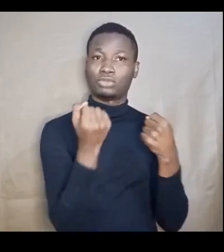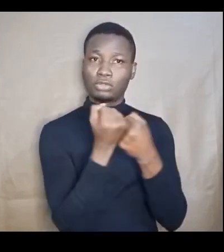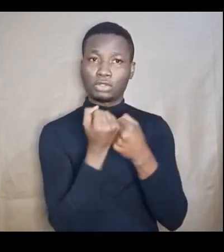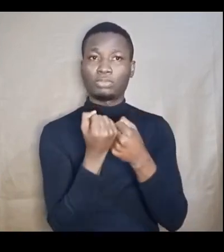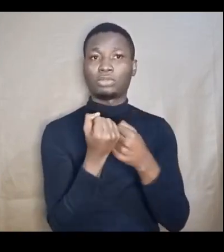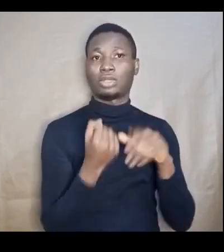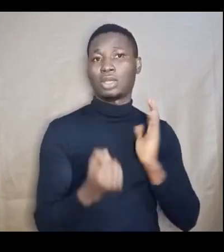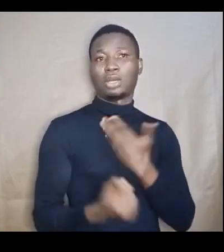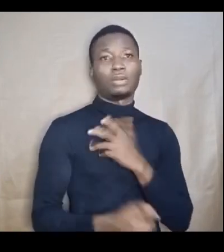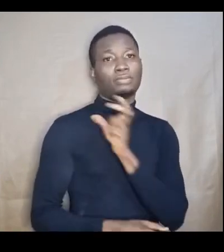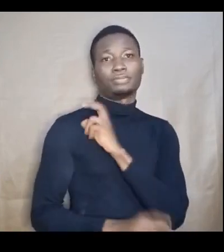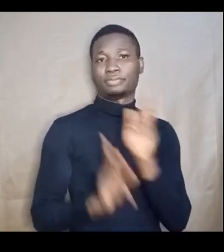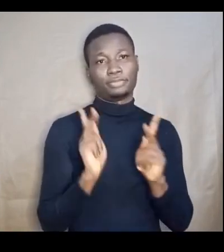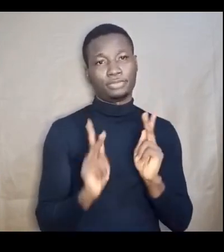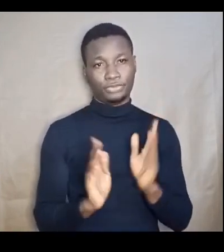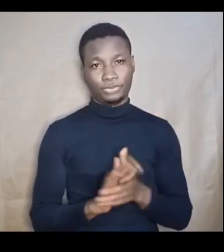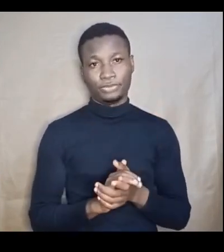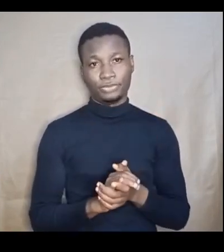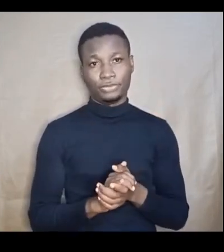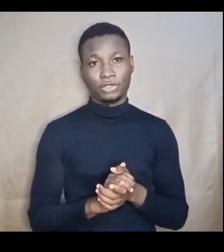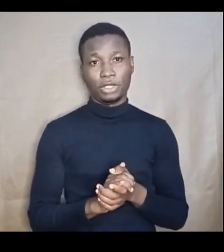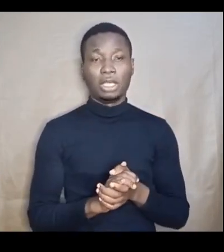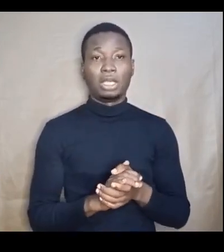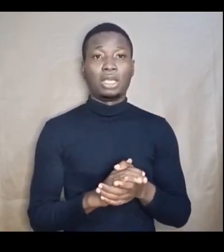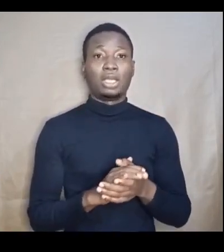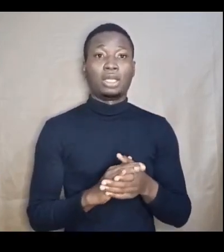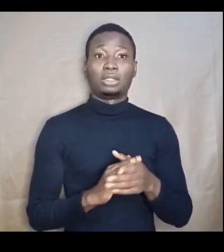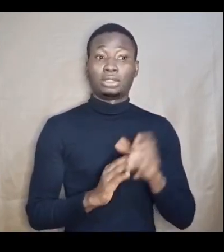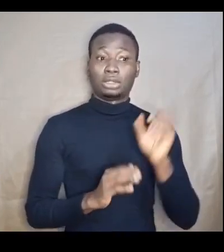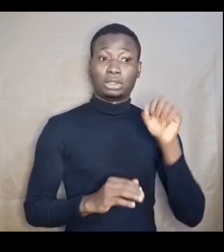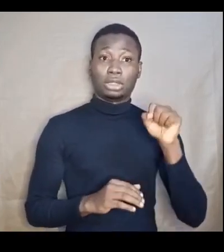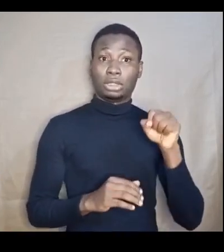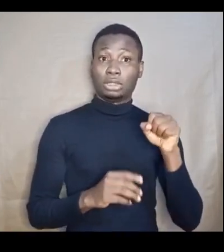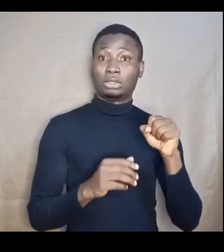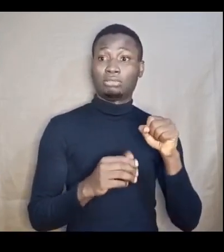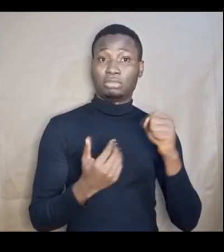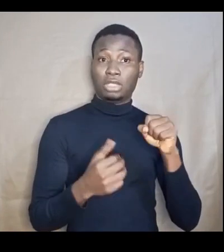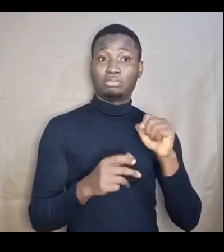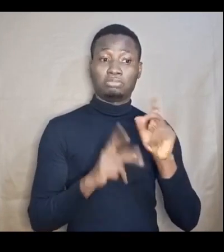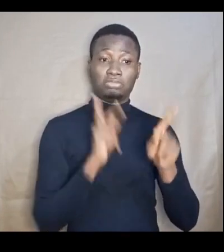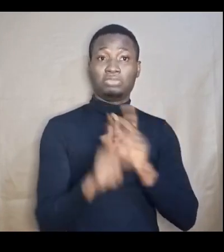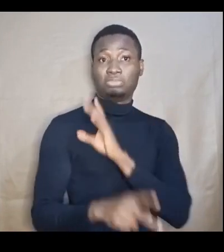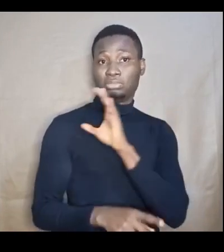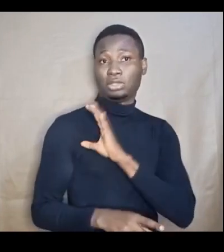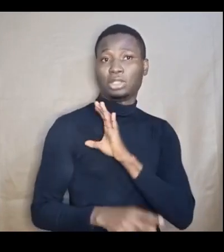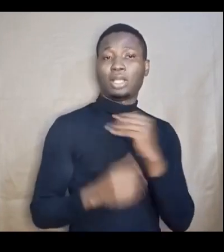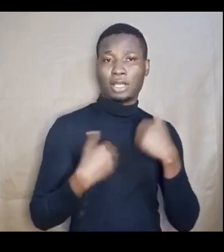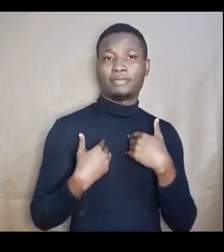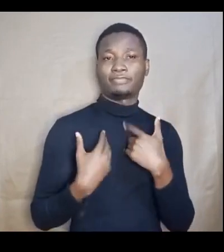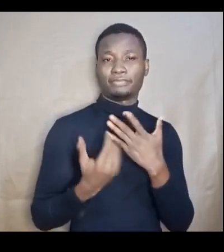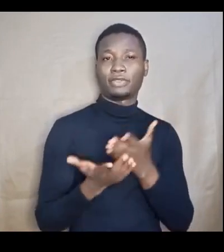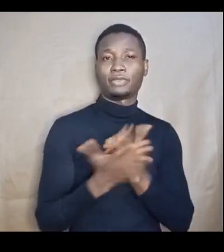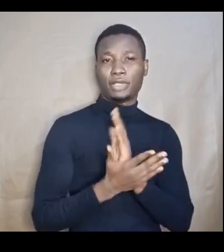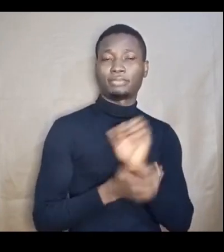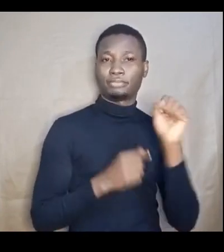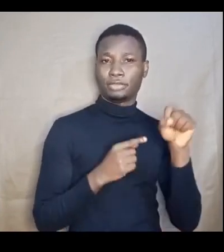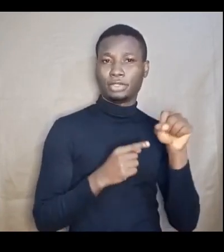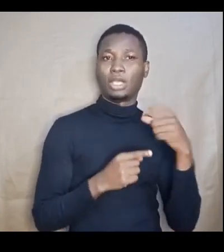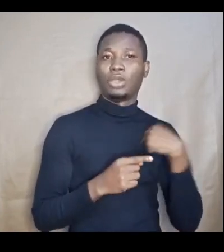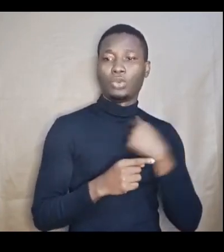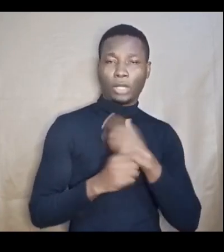enforcement agents. The citizens, no doubt, have their own rights as well. We encourage our law